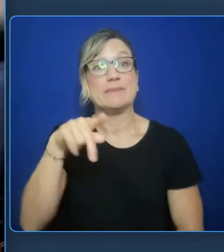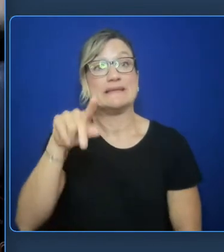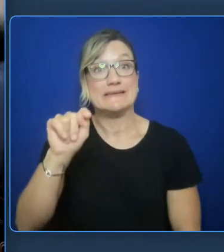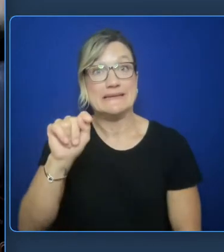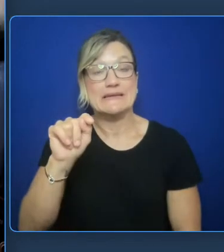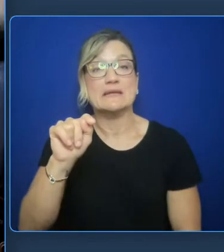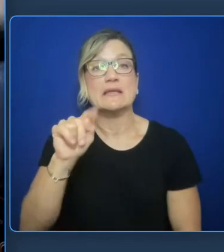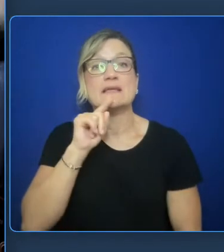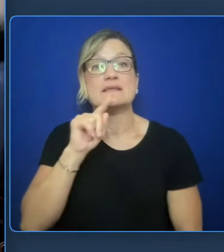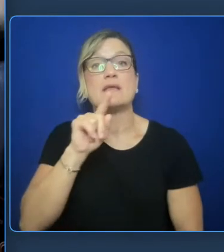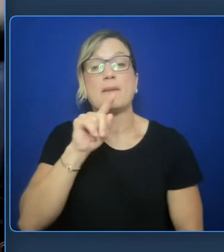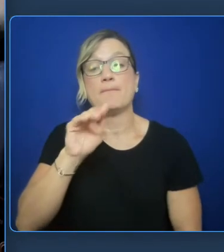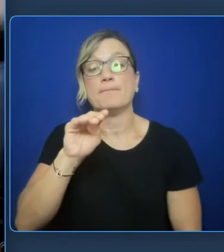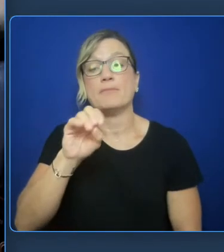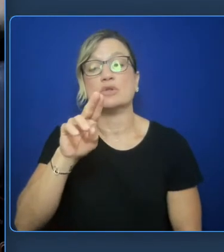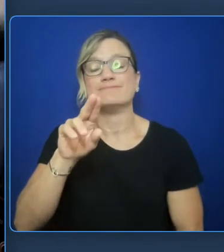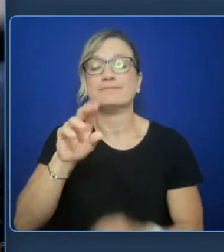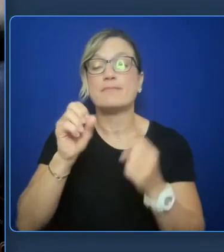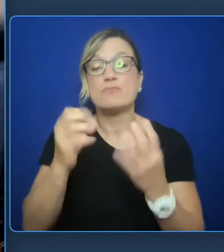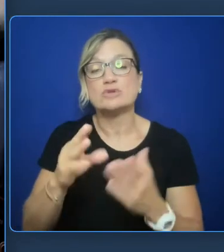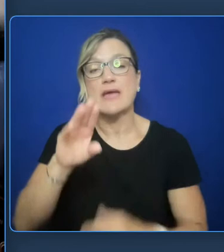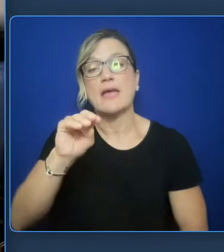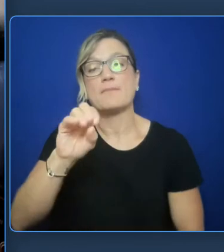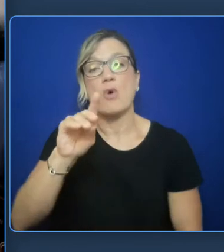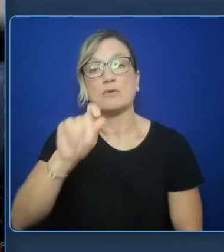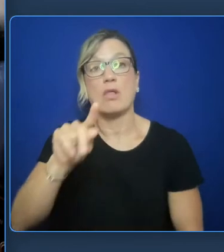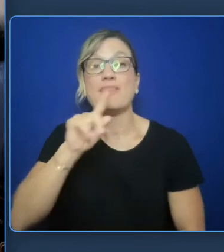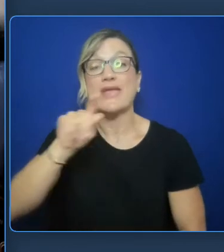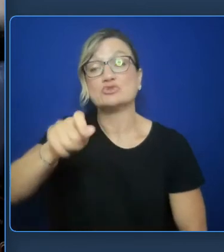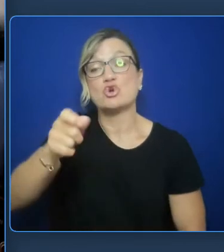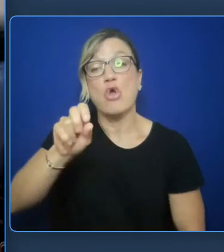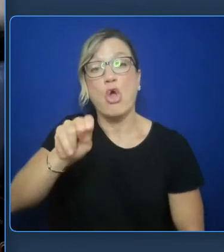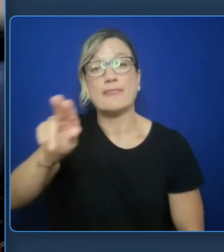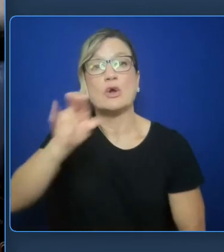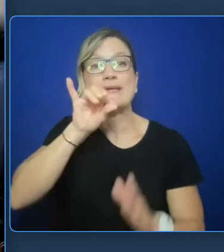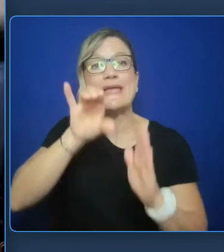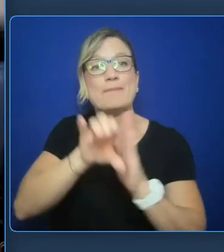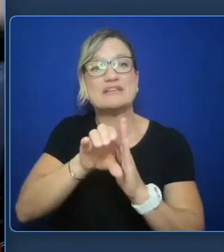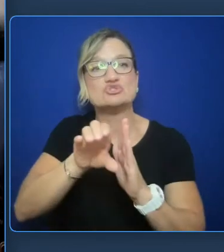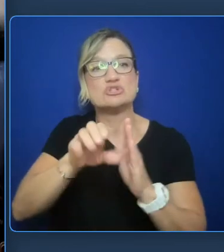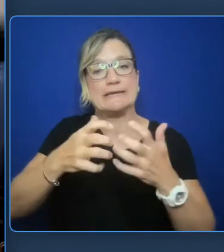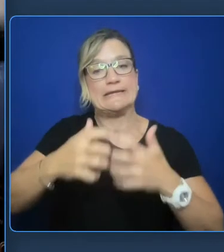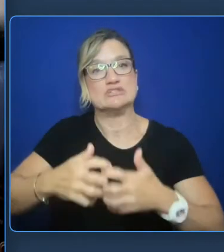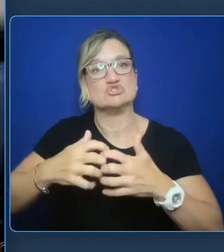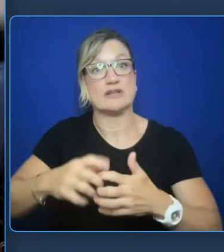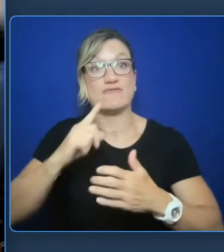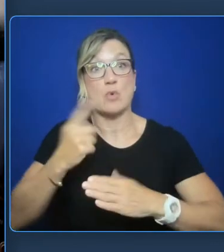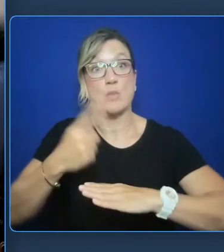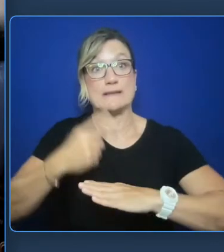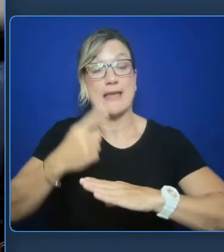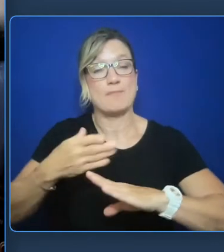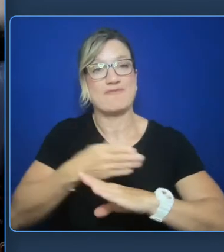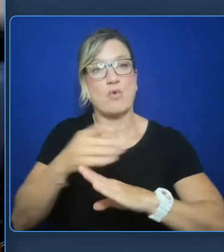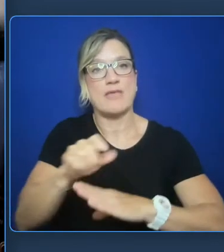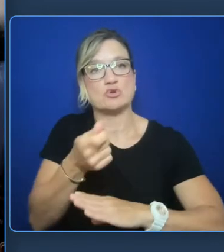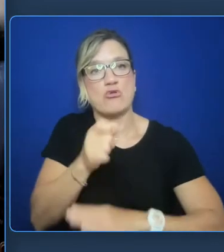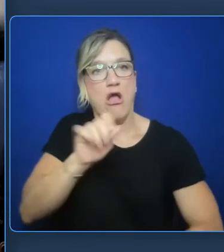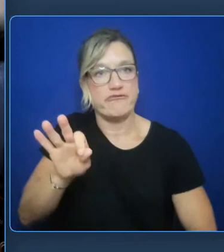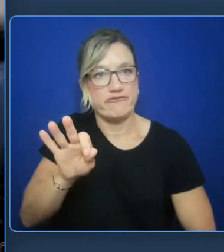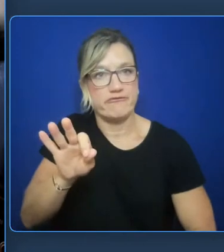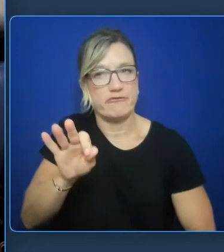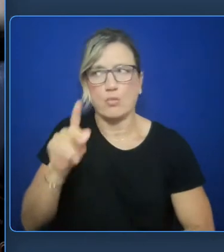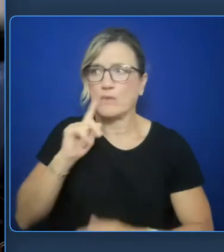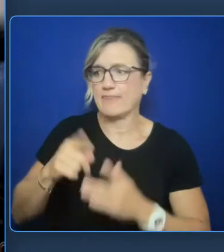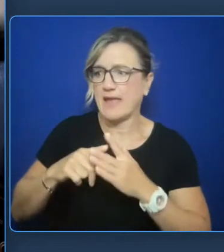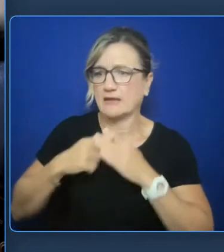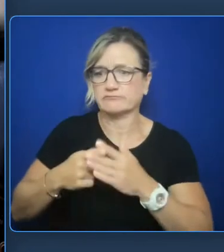is multimodal, and they had turned on their image engine for one day before they turned it off when they launched in